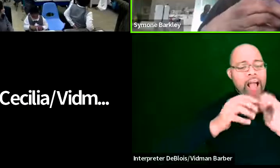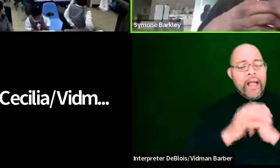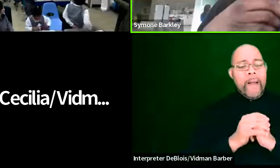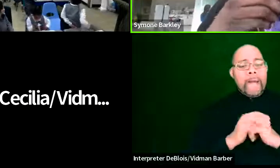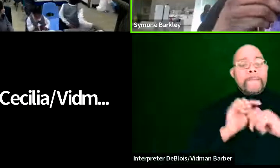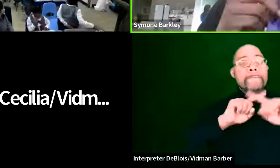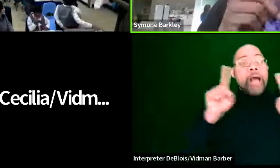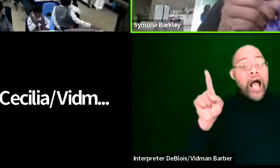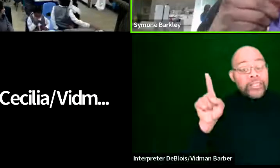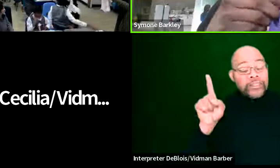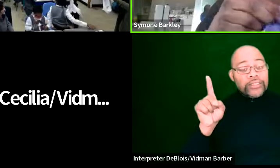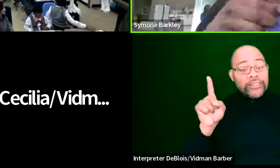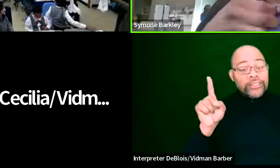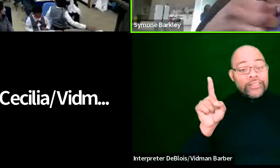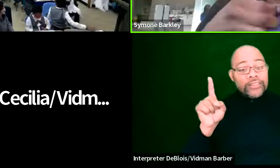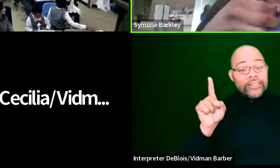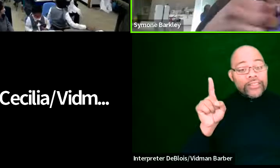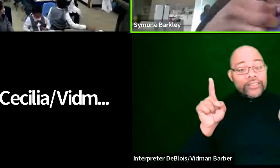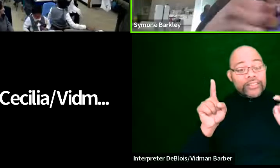but